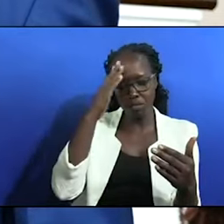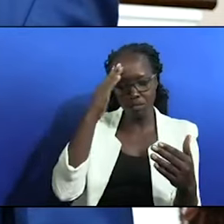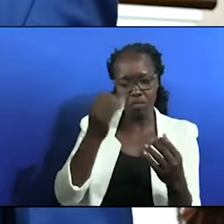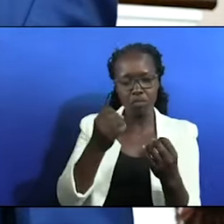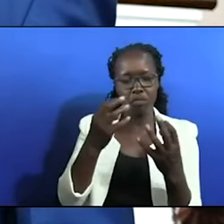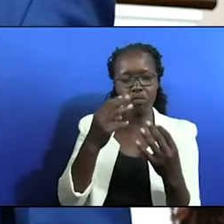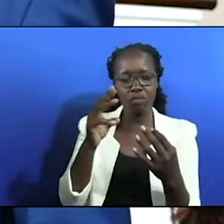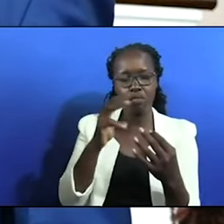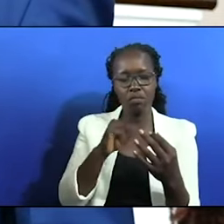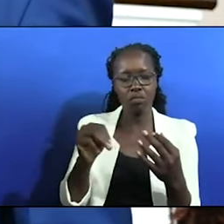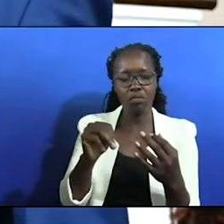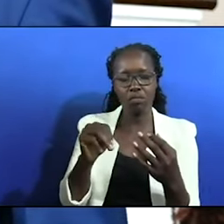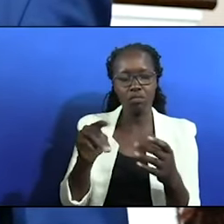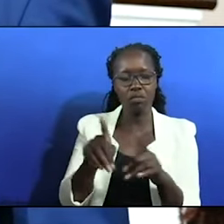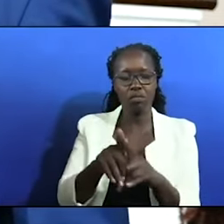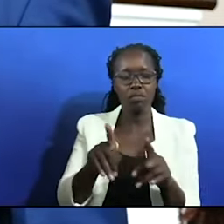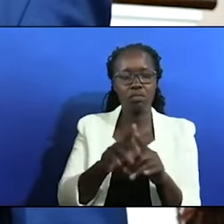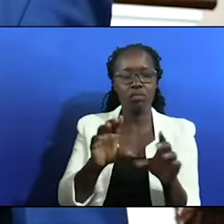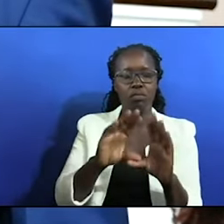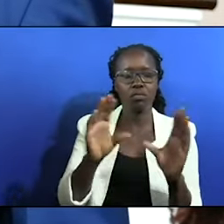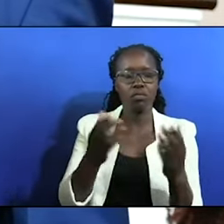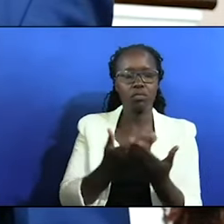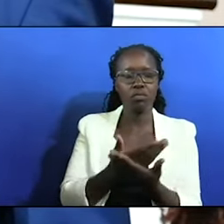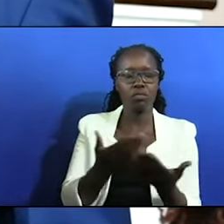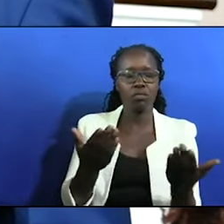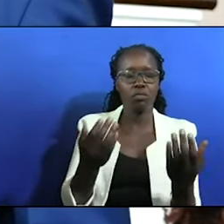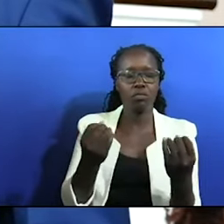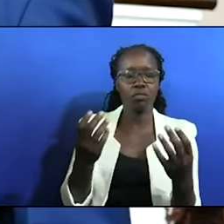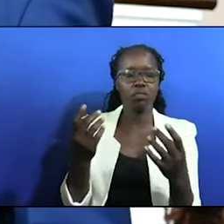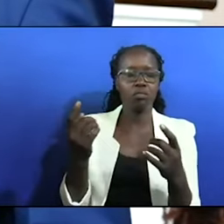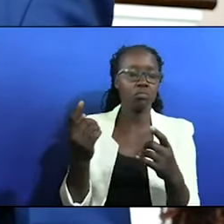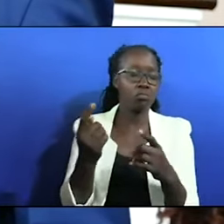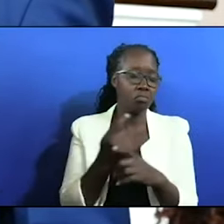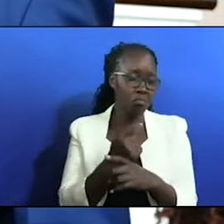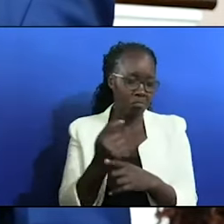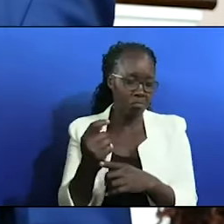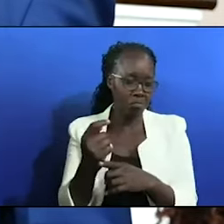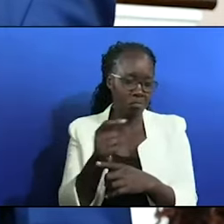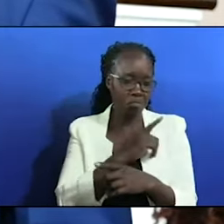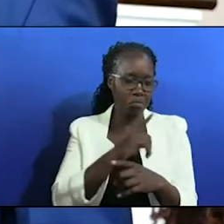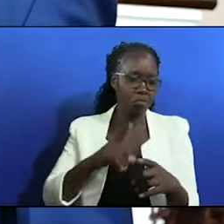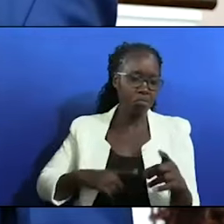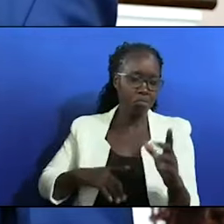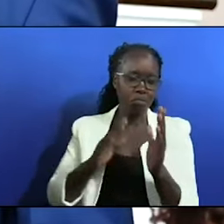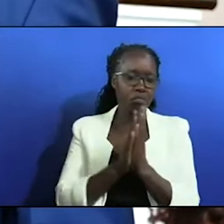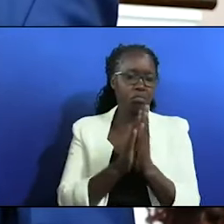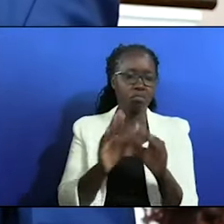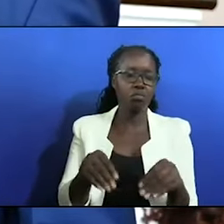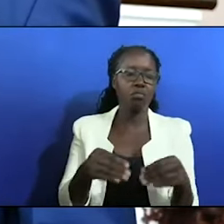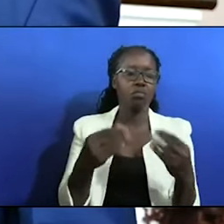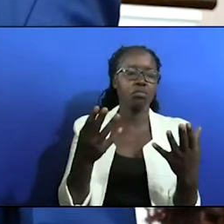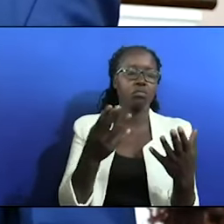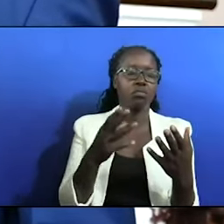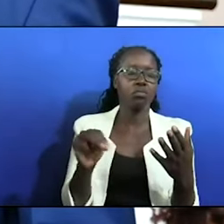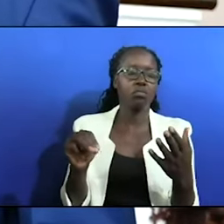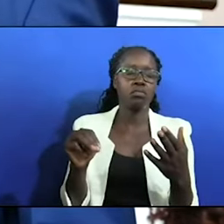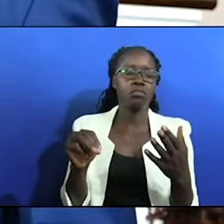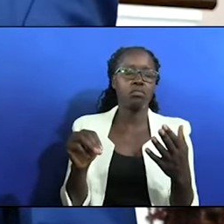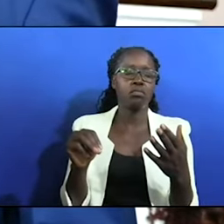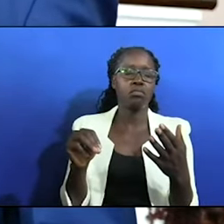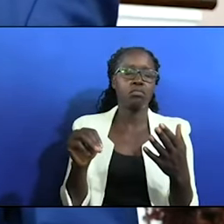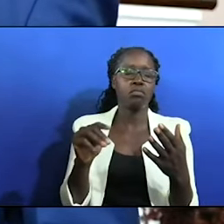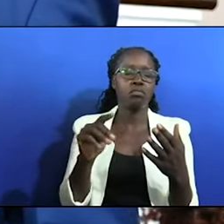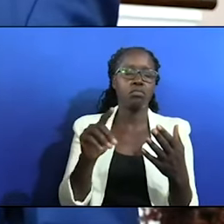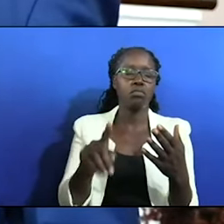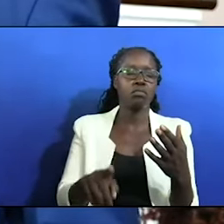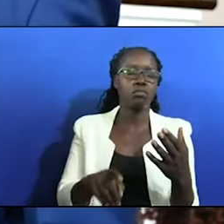many of them are also in this world. They are undergoing through various trainings. Lord, we ask you to give them their